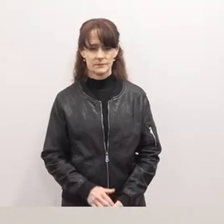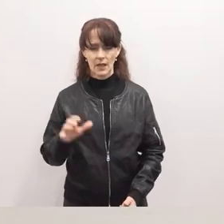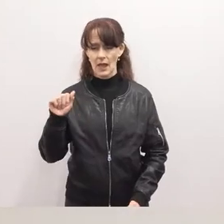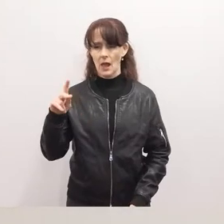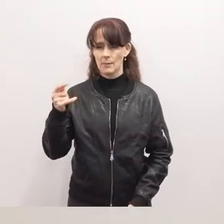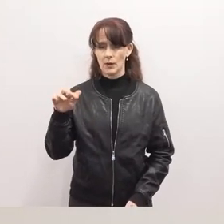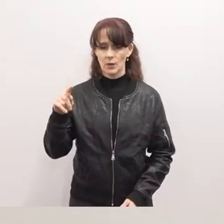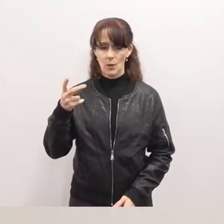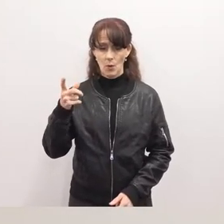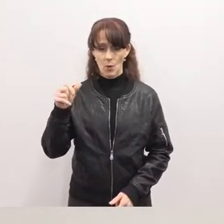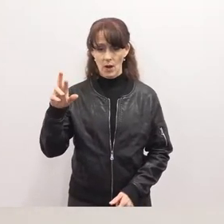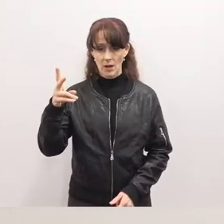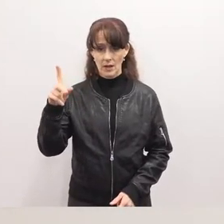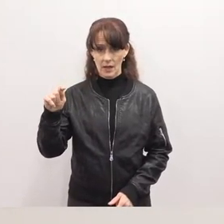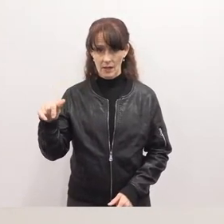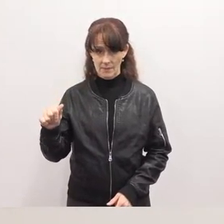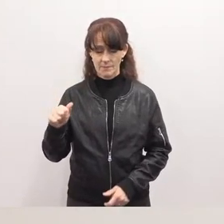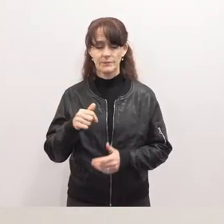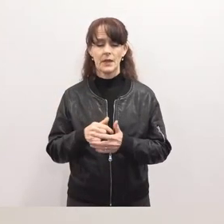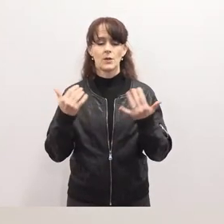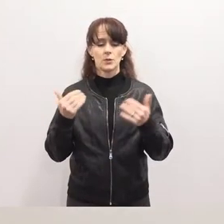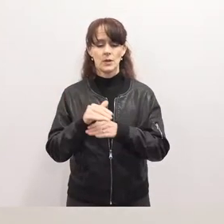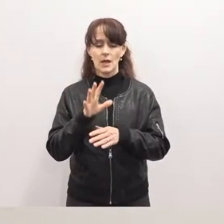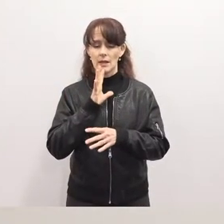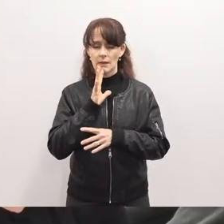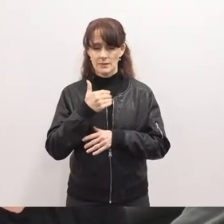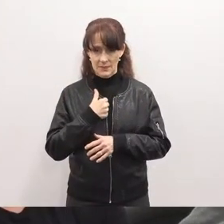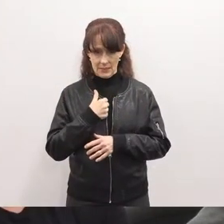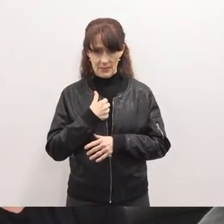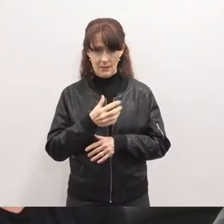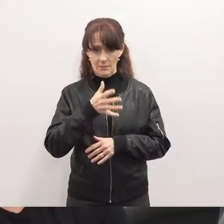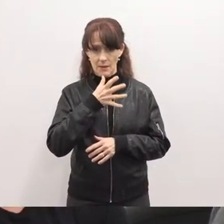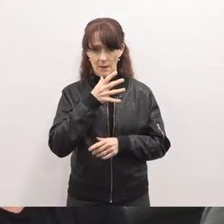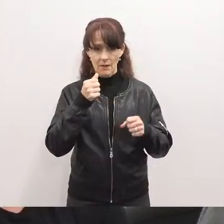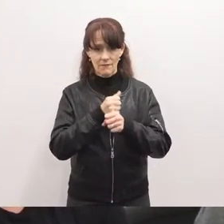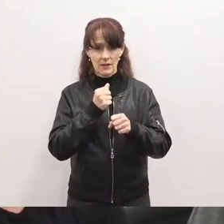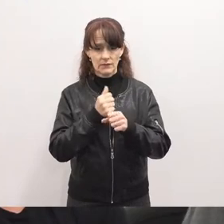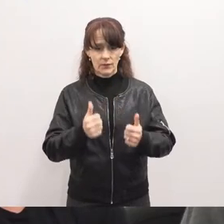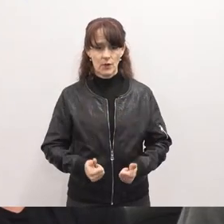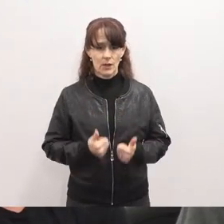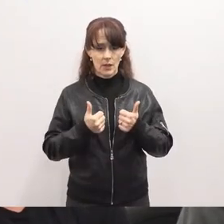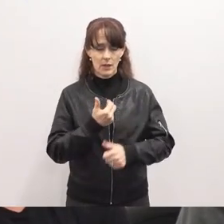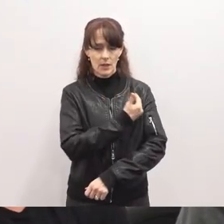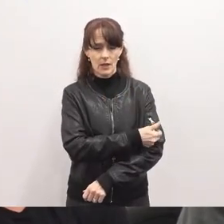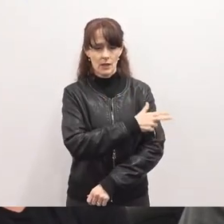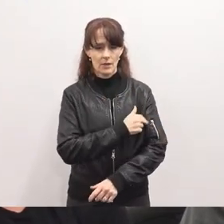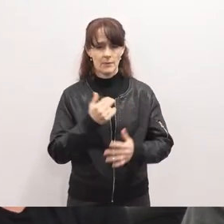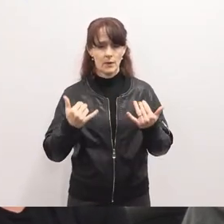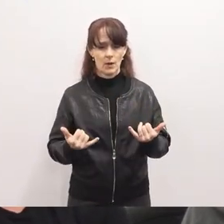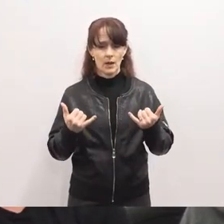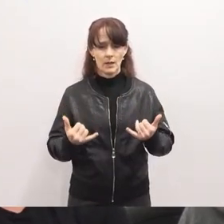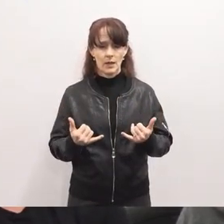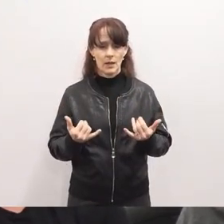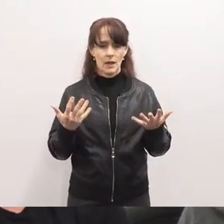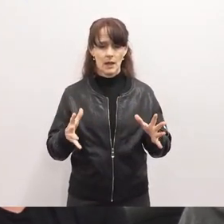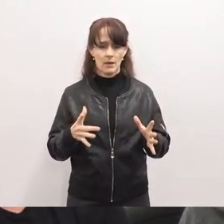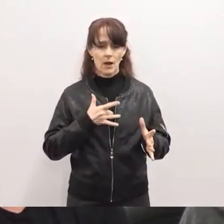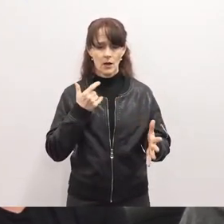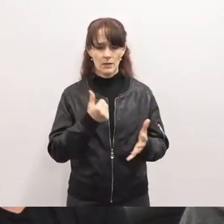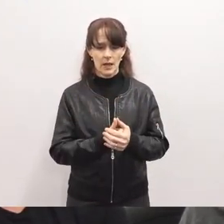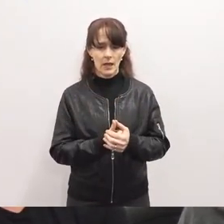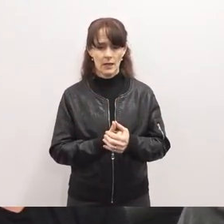Hello. Tonight, as I speak, actually, my mom fights for her life. She's in the hospital right now after a severe heart